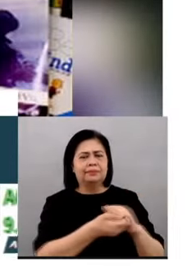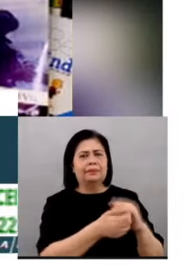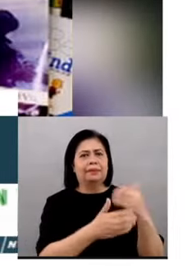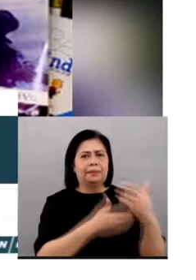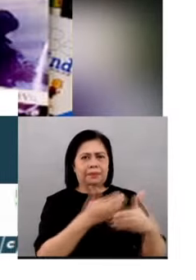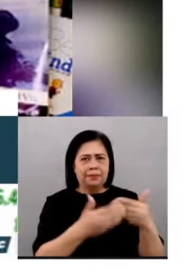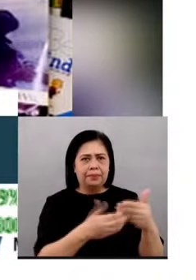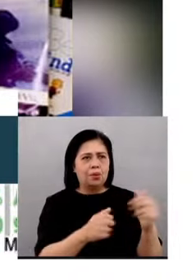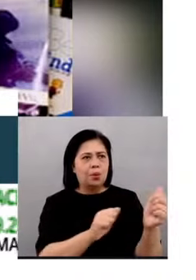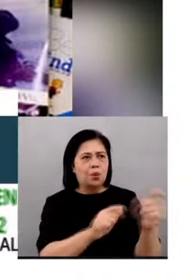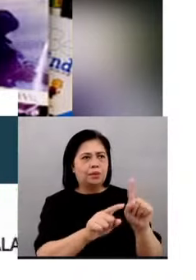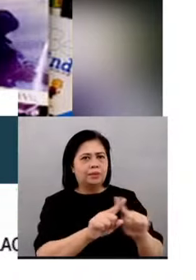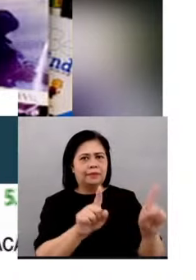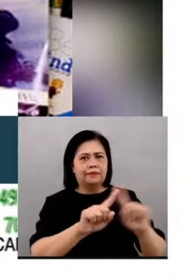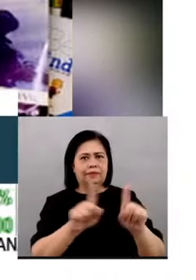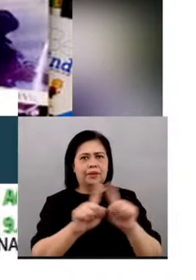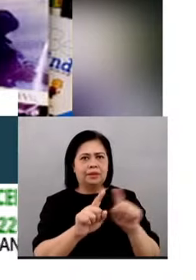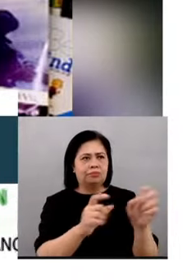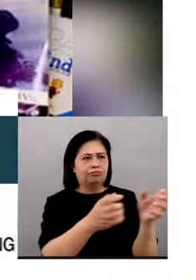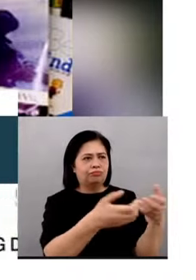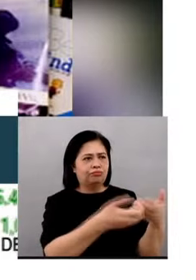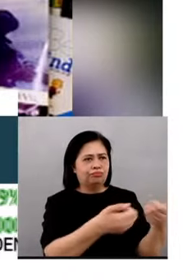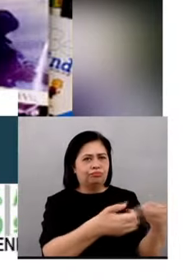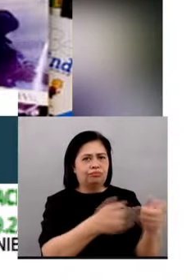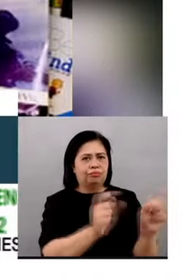all the different factions.